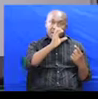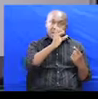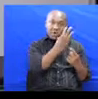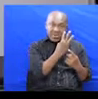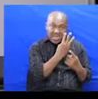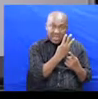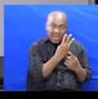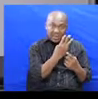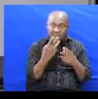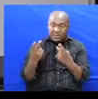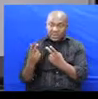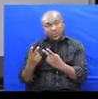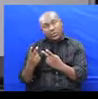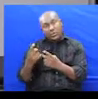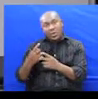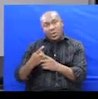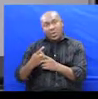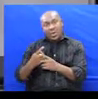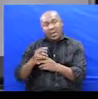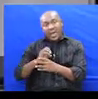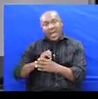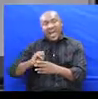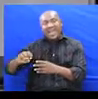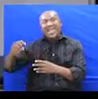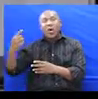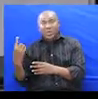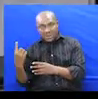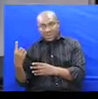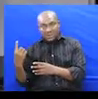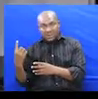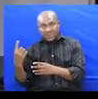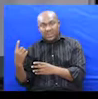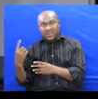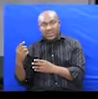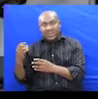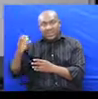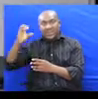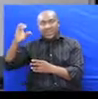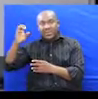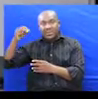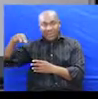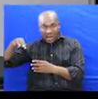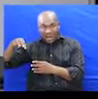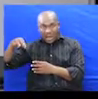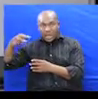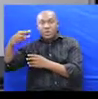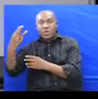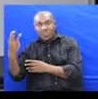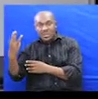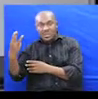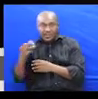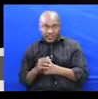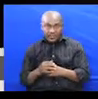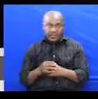decimeter cubic is equal to 1,000 centimeter cubic. Then from our question,